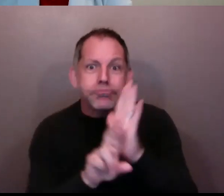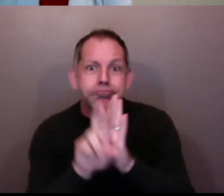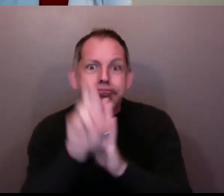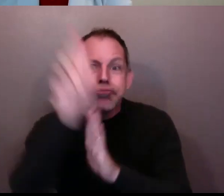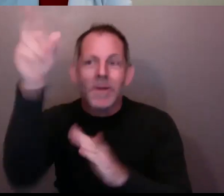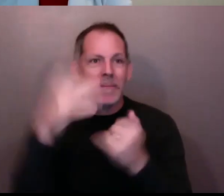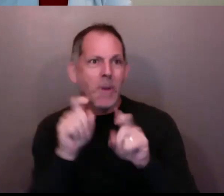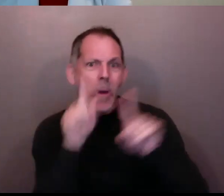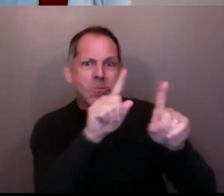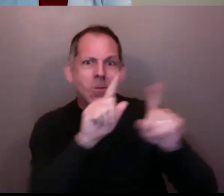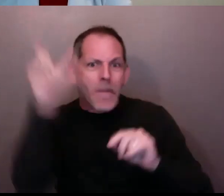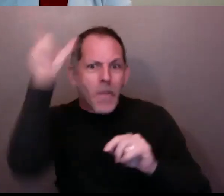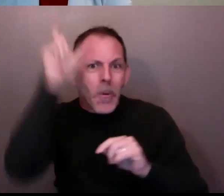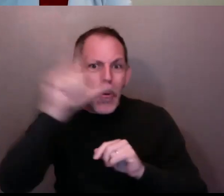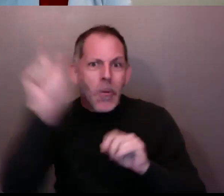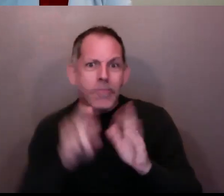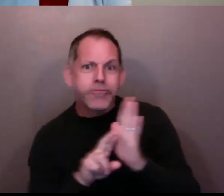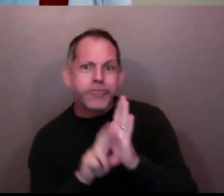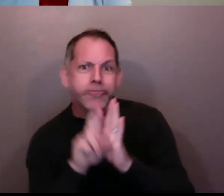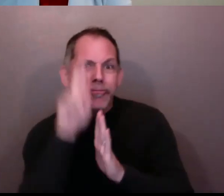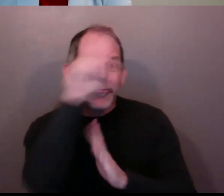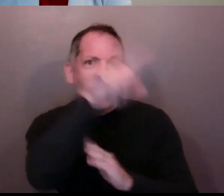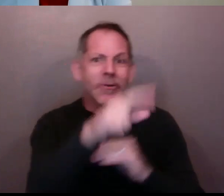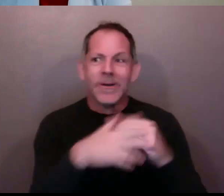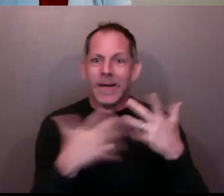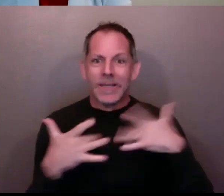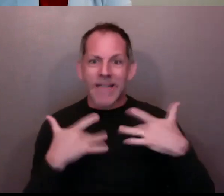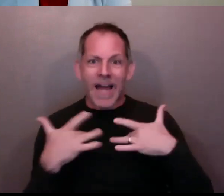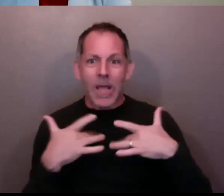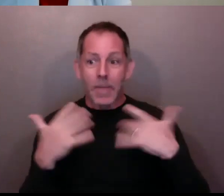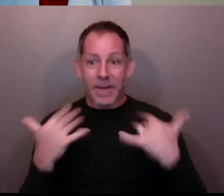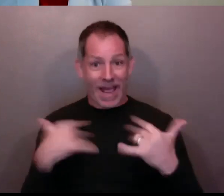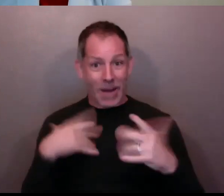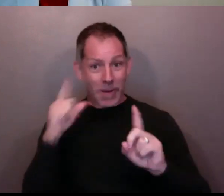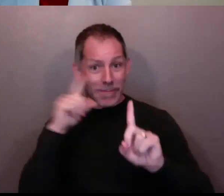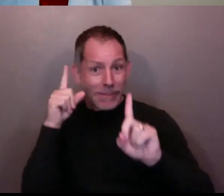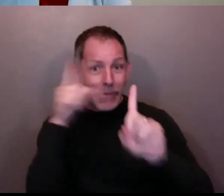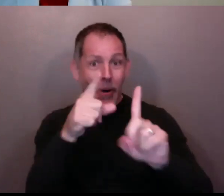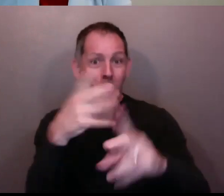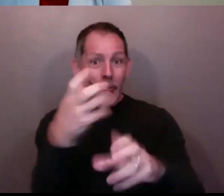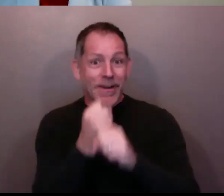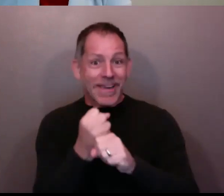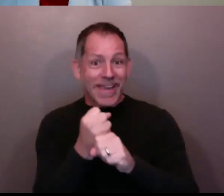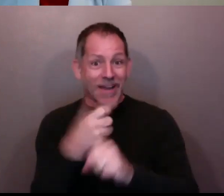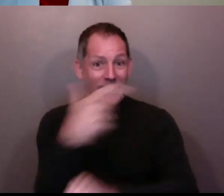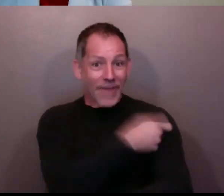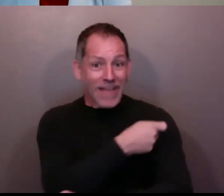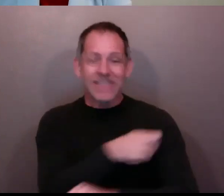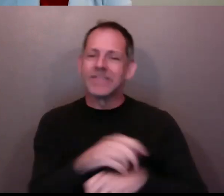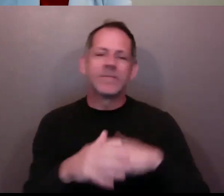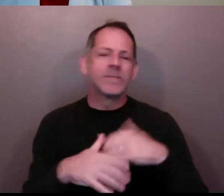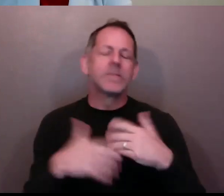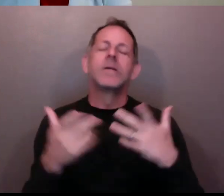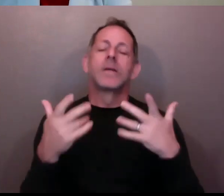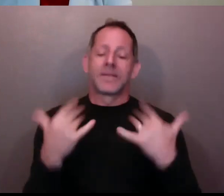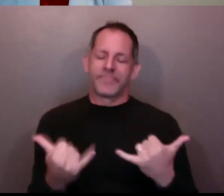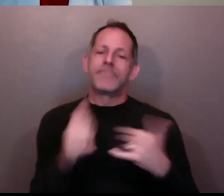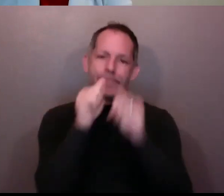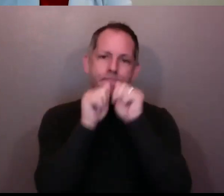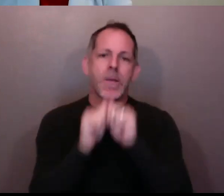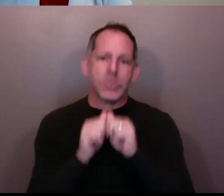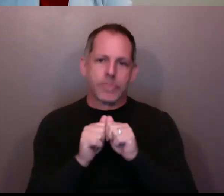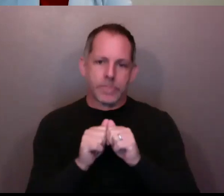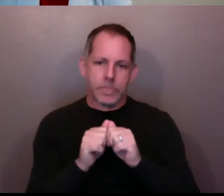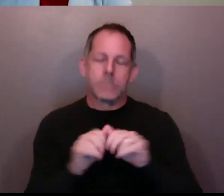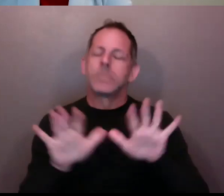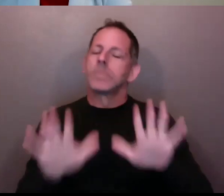and it takes us all pulling together. So again, wear a mask, encourage and